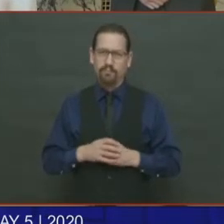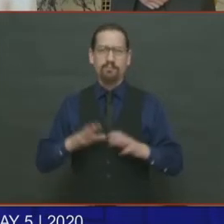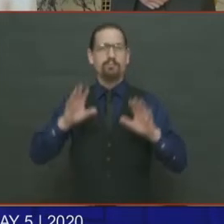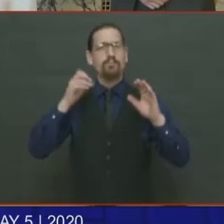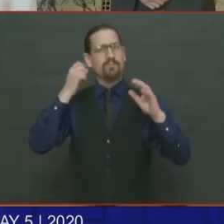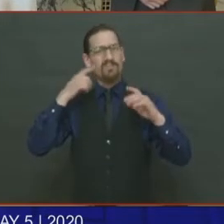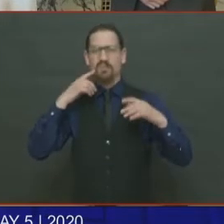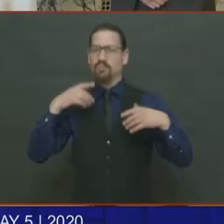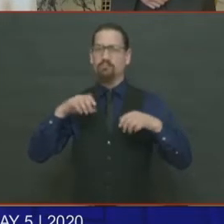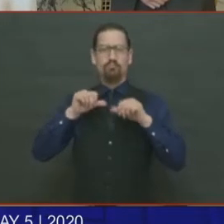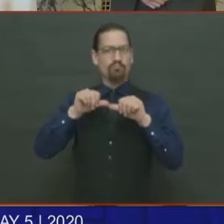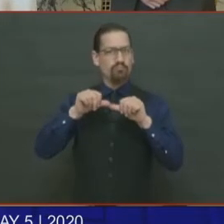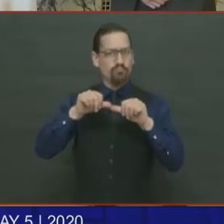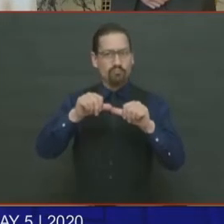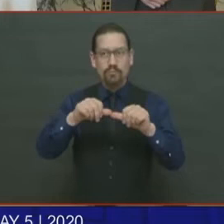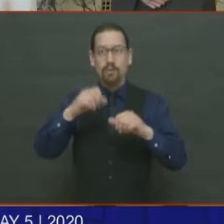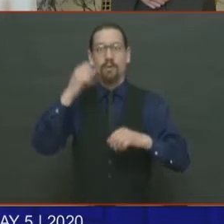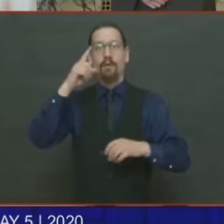opening.